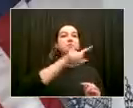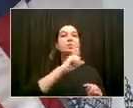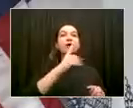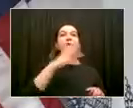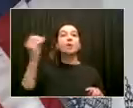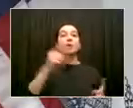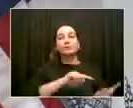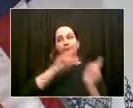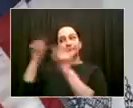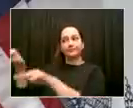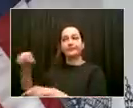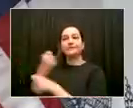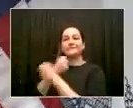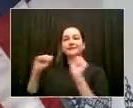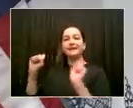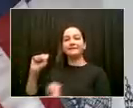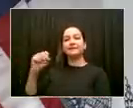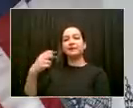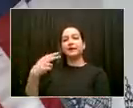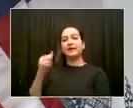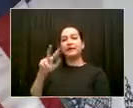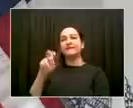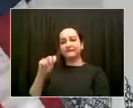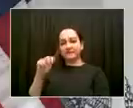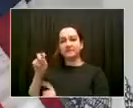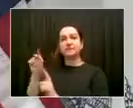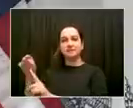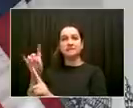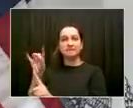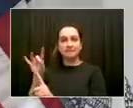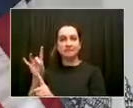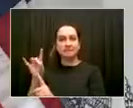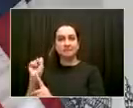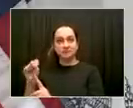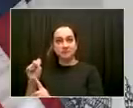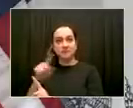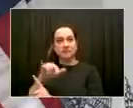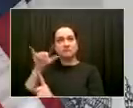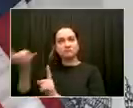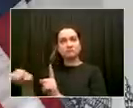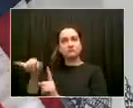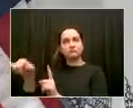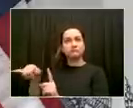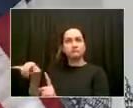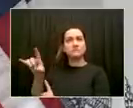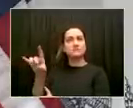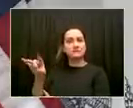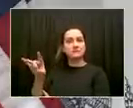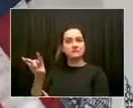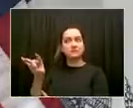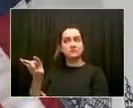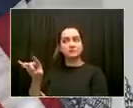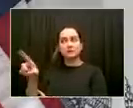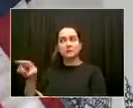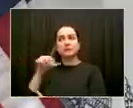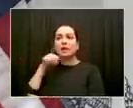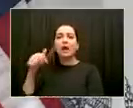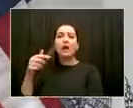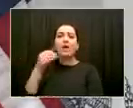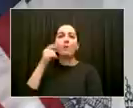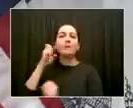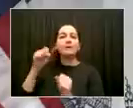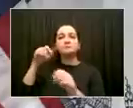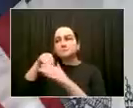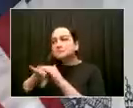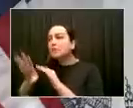editorial on this a couple of weeks ago. So that has been working better than we experienced before the pandemic, in truth. We have